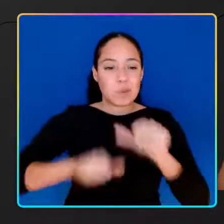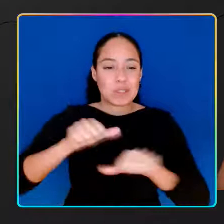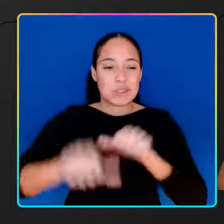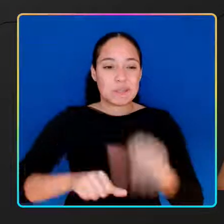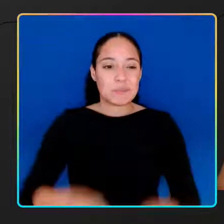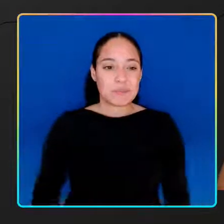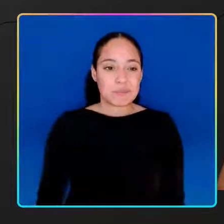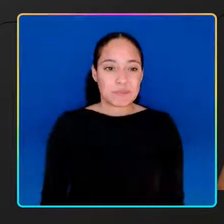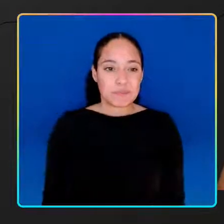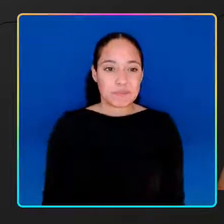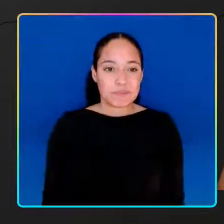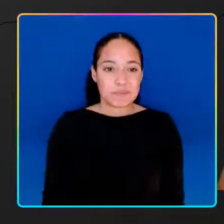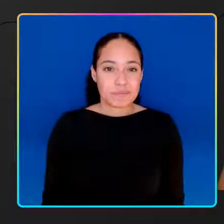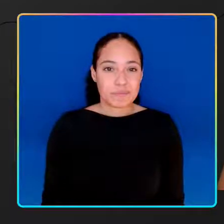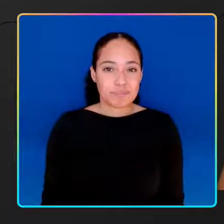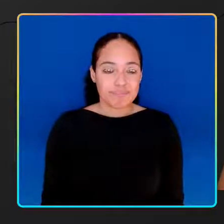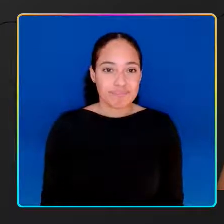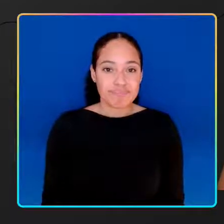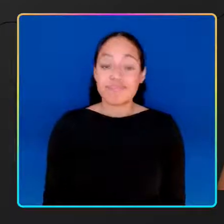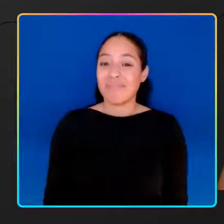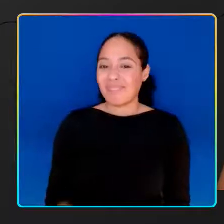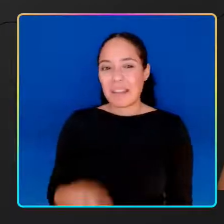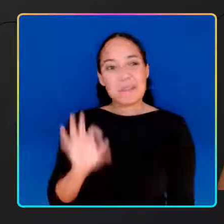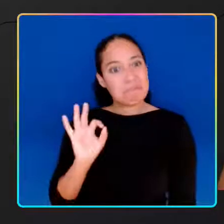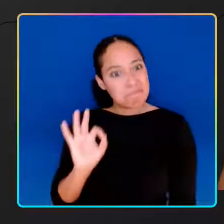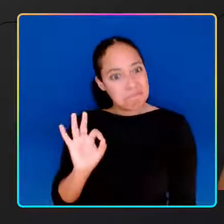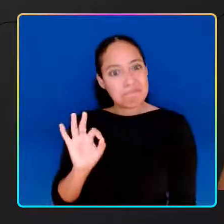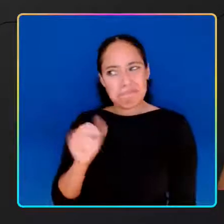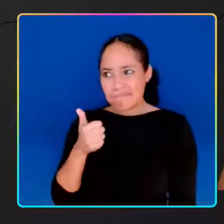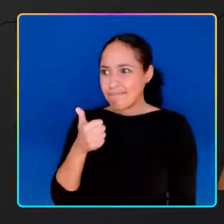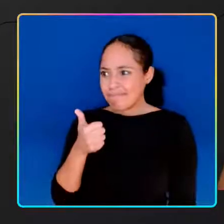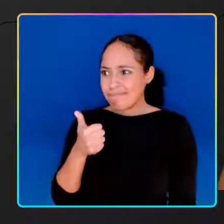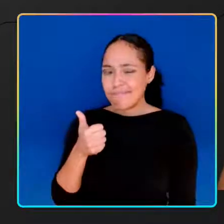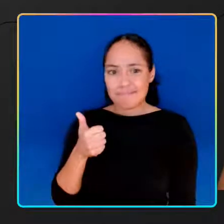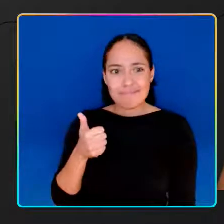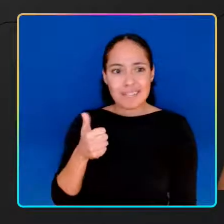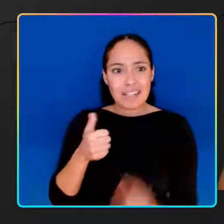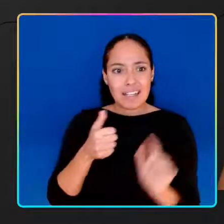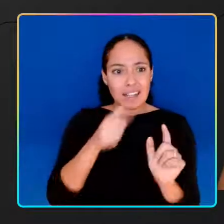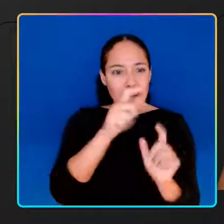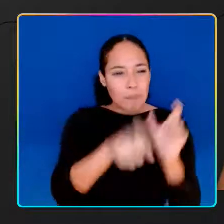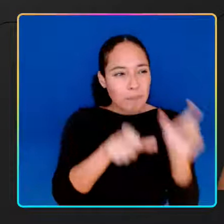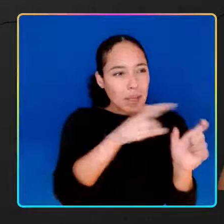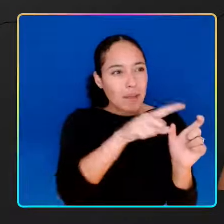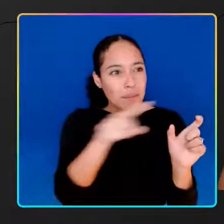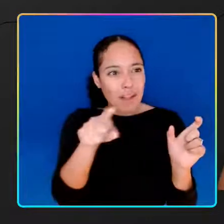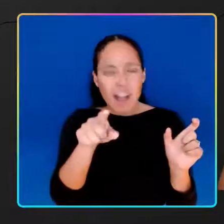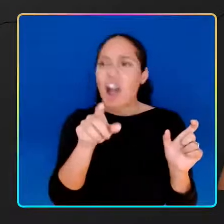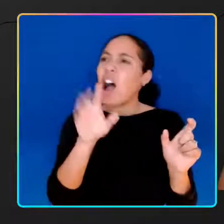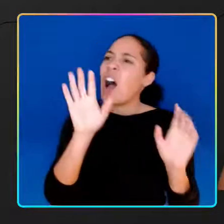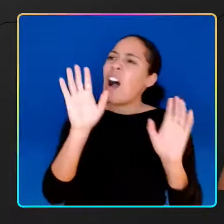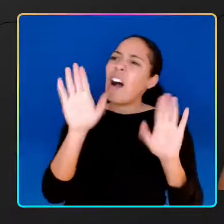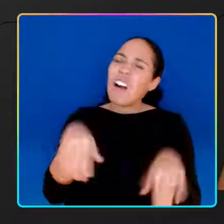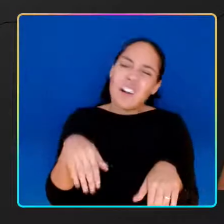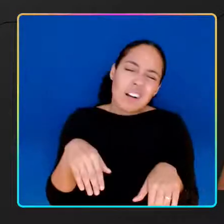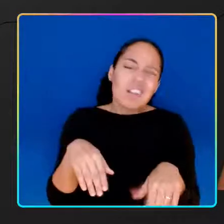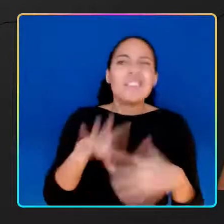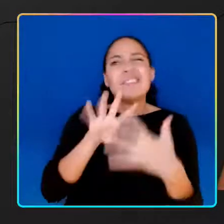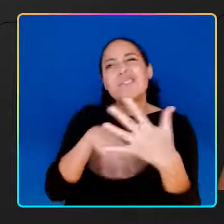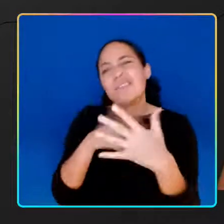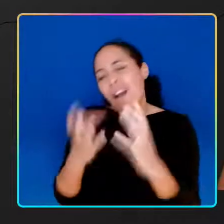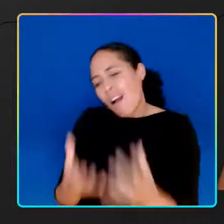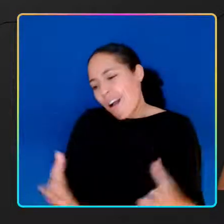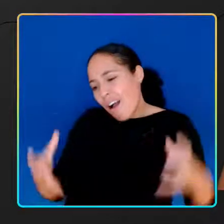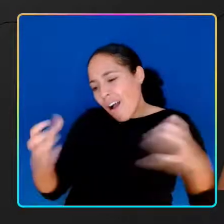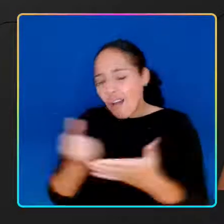that. A lot of people say that they're like, oh, you can do the demo, you can do the quick start, but after that, you've